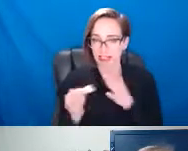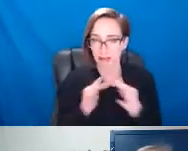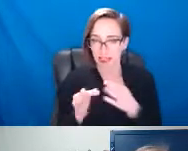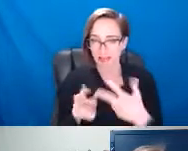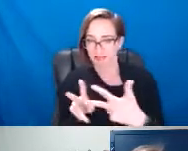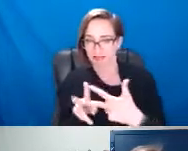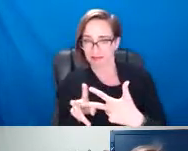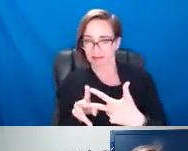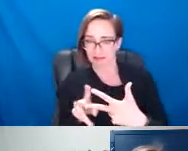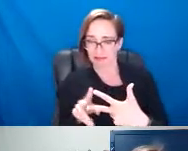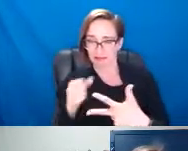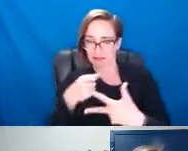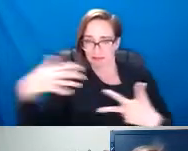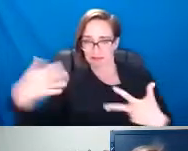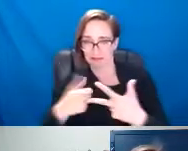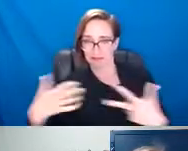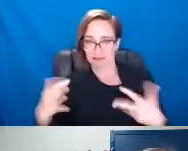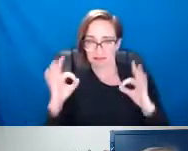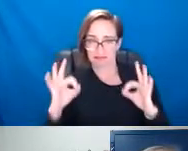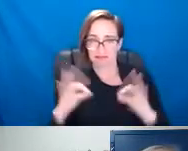of communication justice.